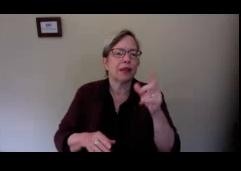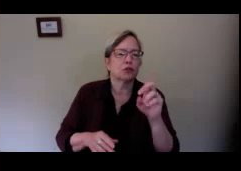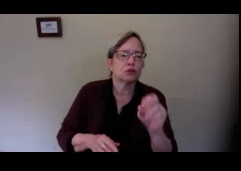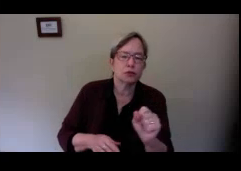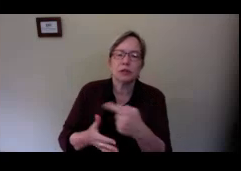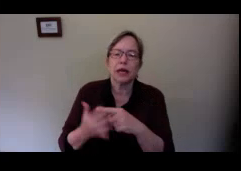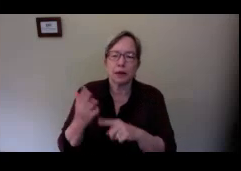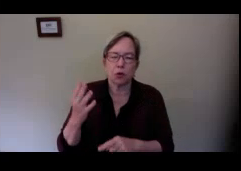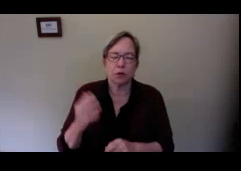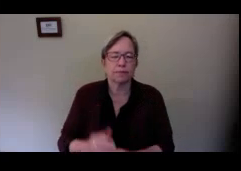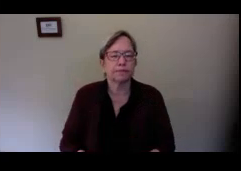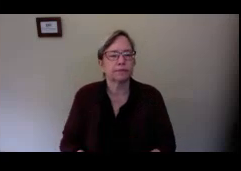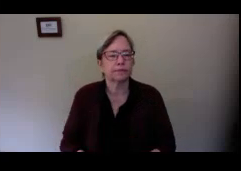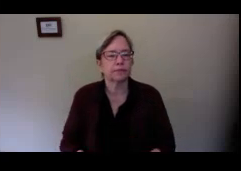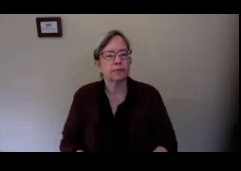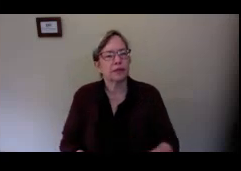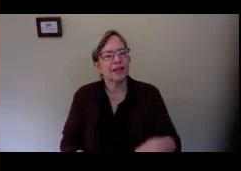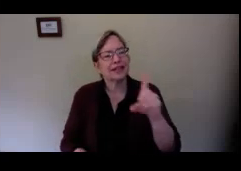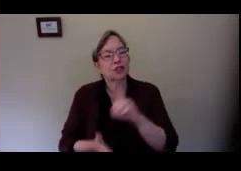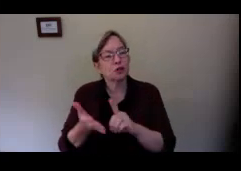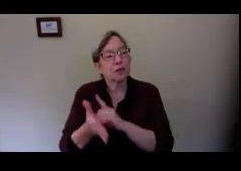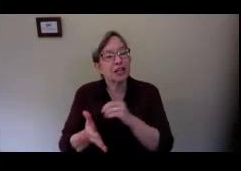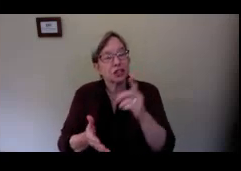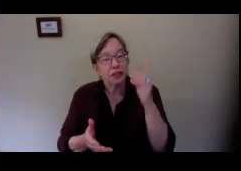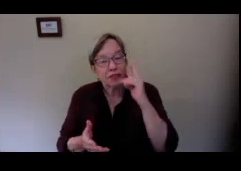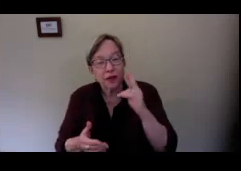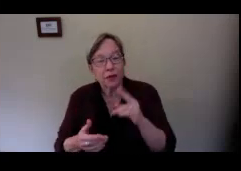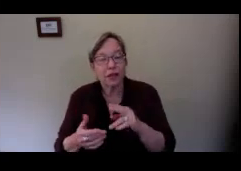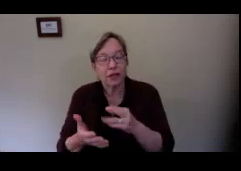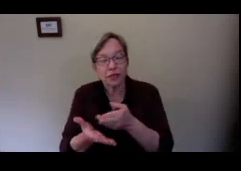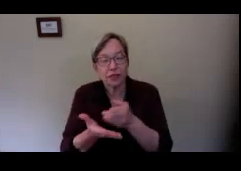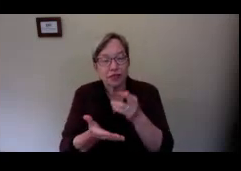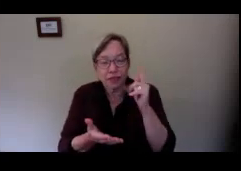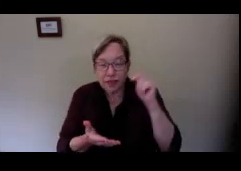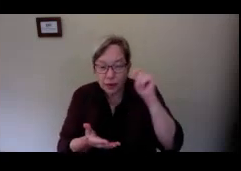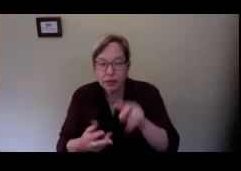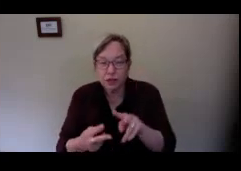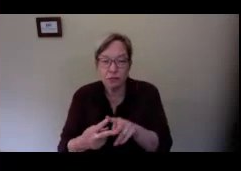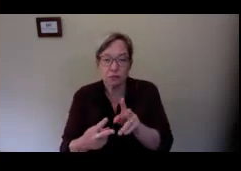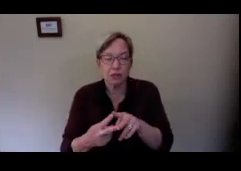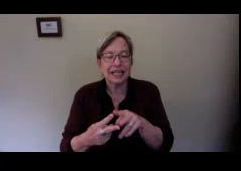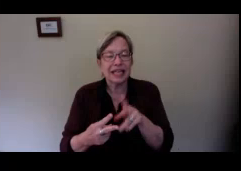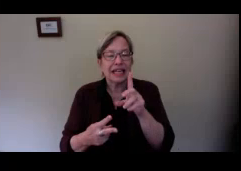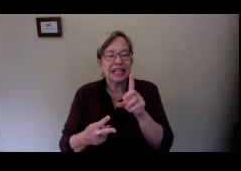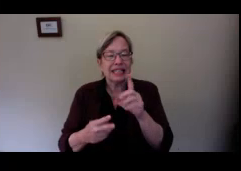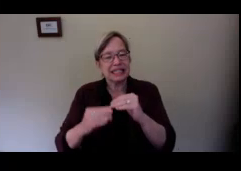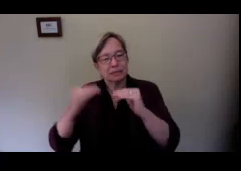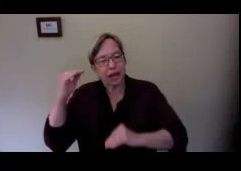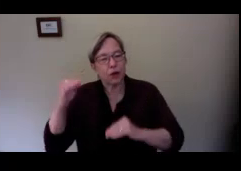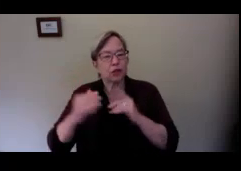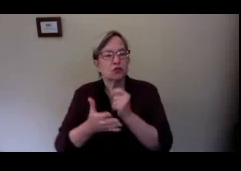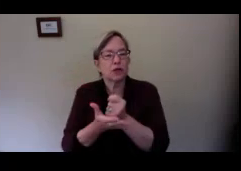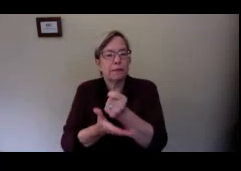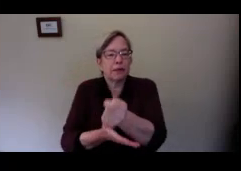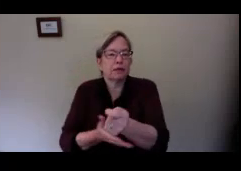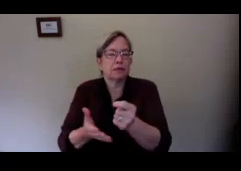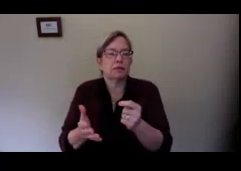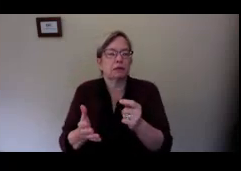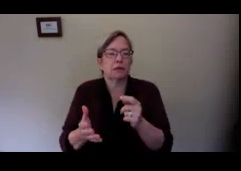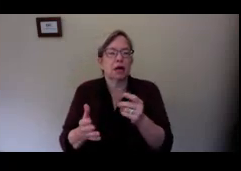The discrimination theories covered under the law: disparate treatment, which is treatment that directly discriminates against a member of a protected class,